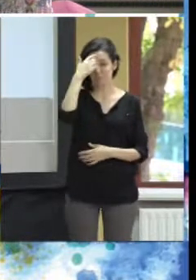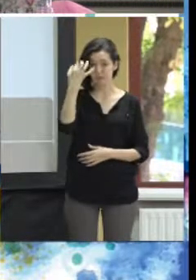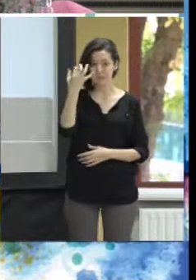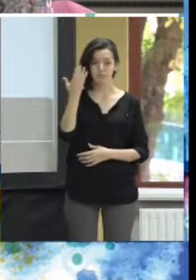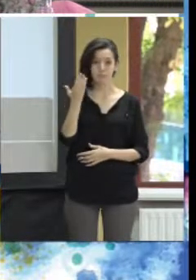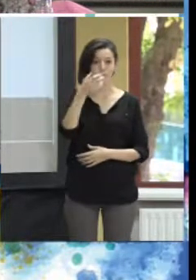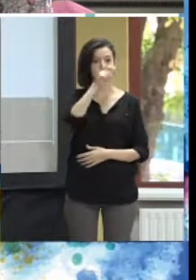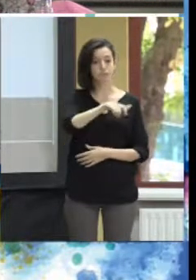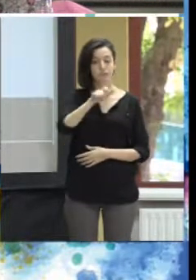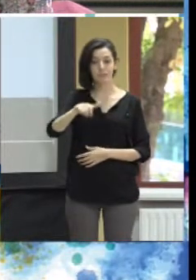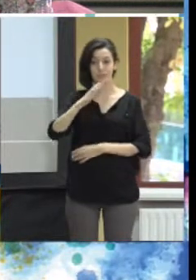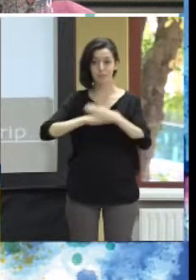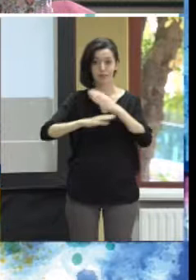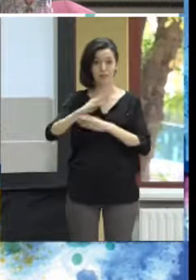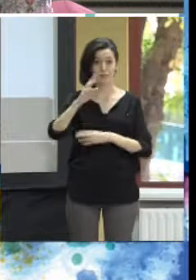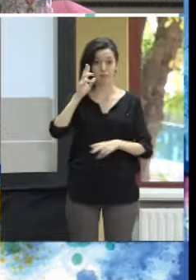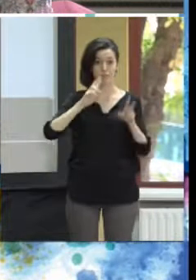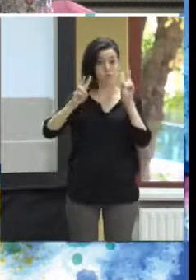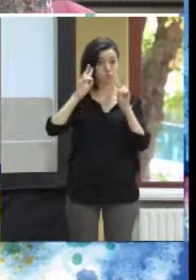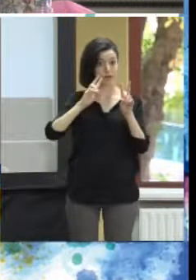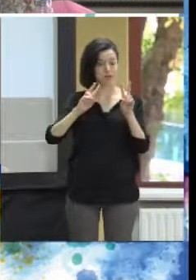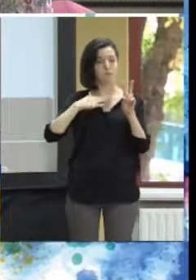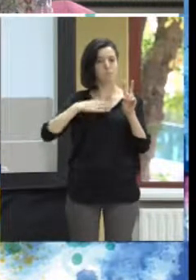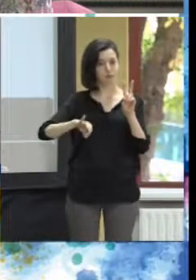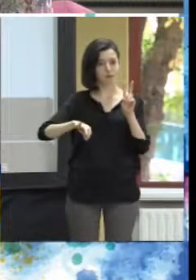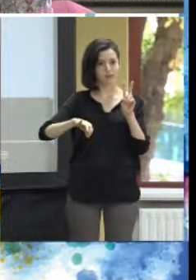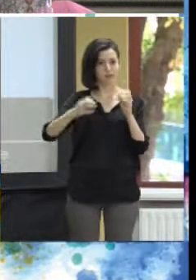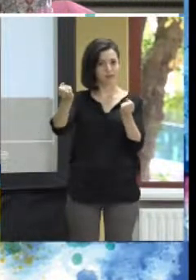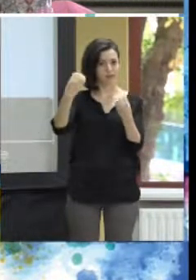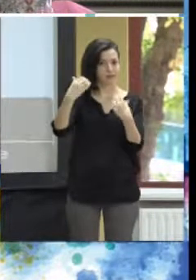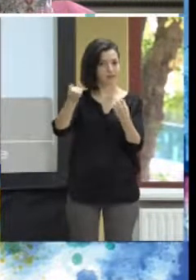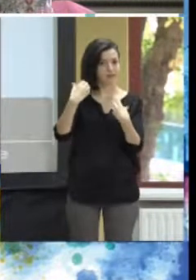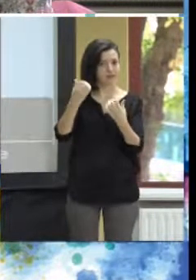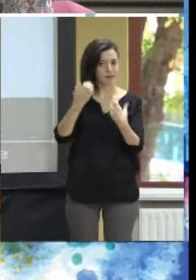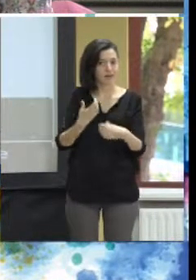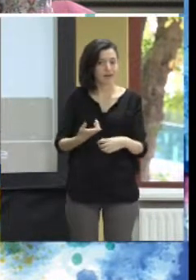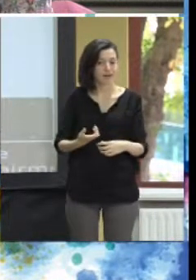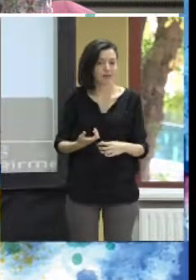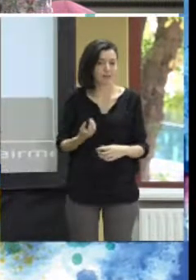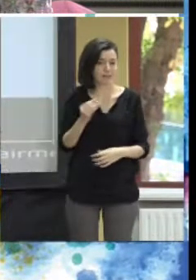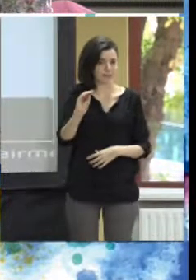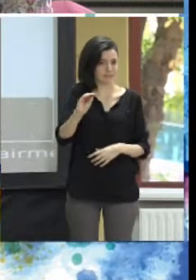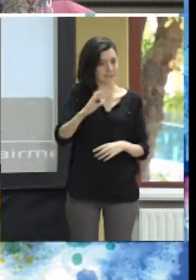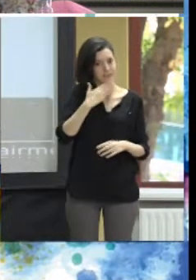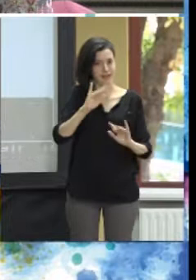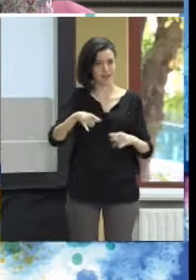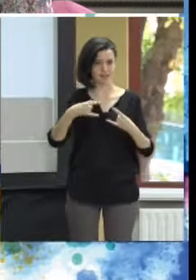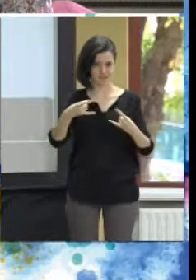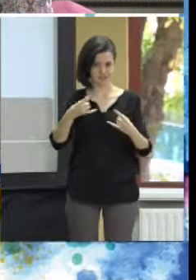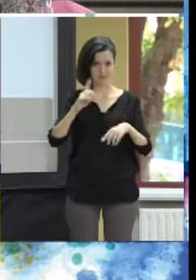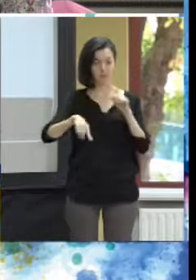that people with a visual impairment have to receive extra information before certain